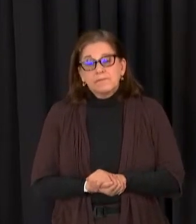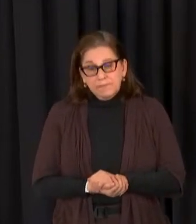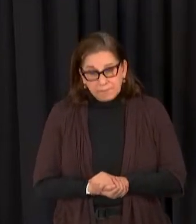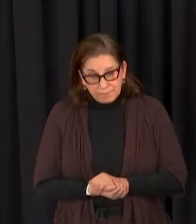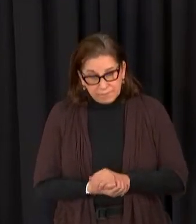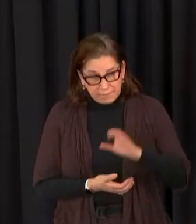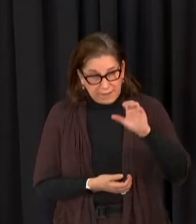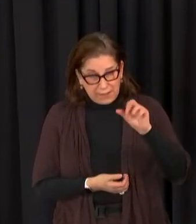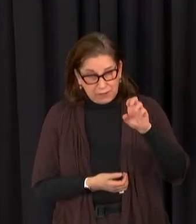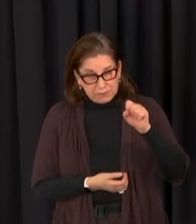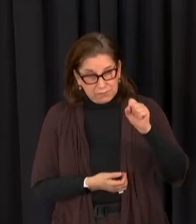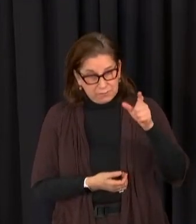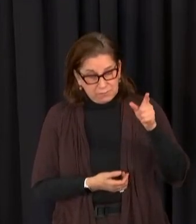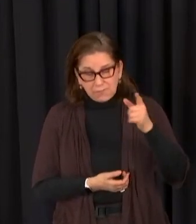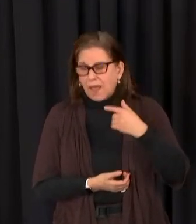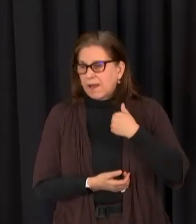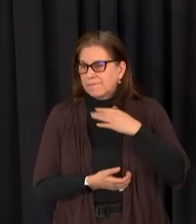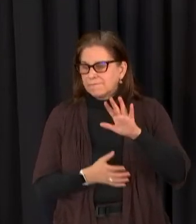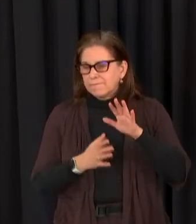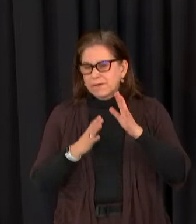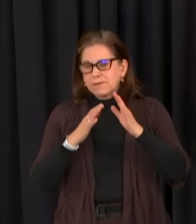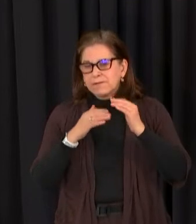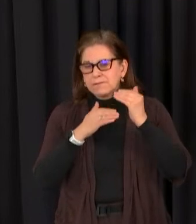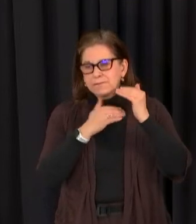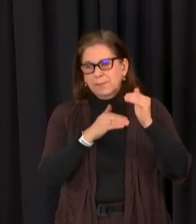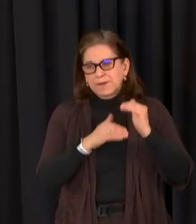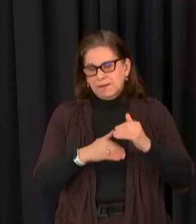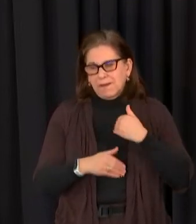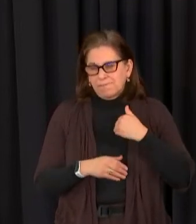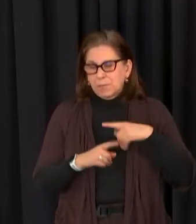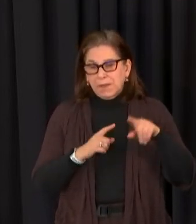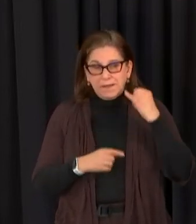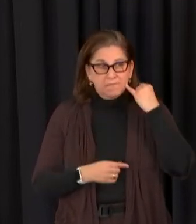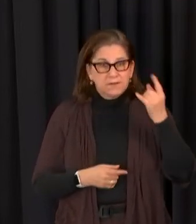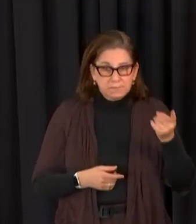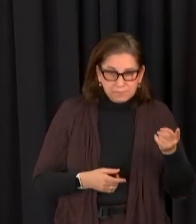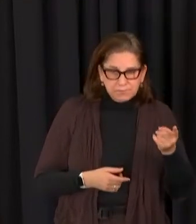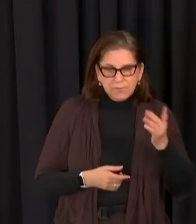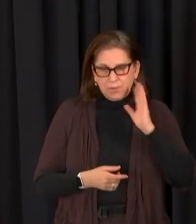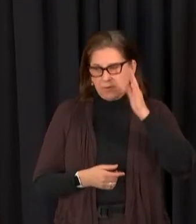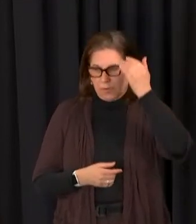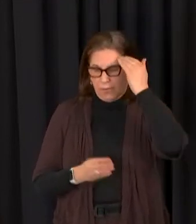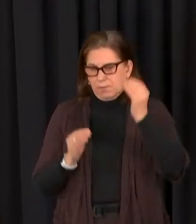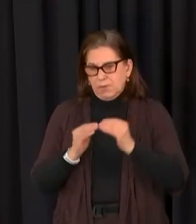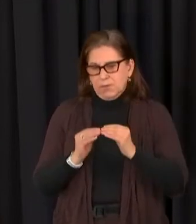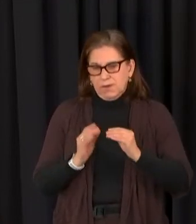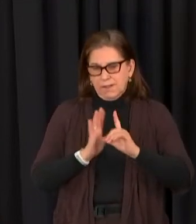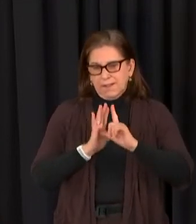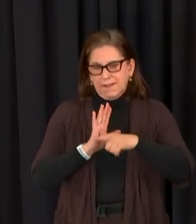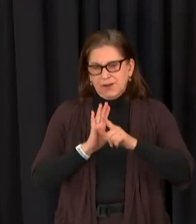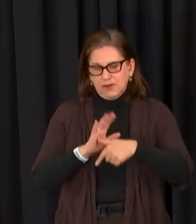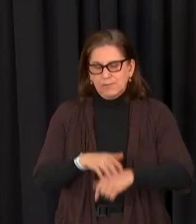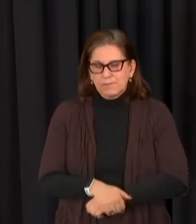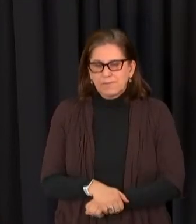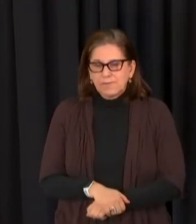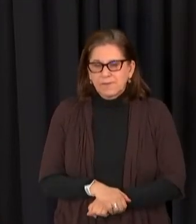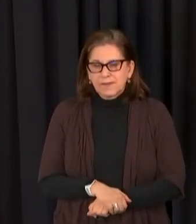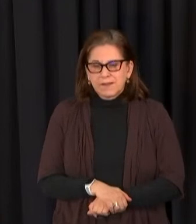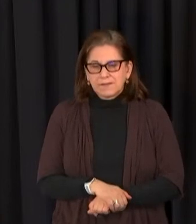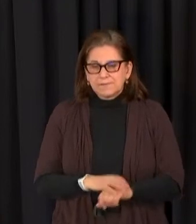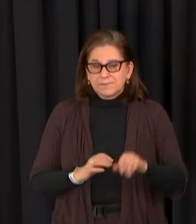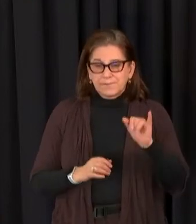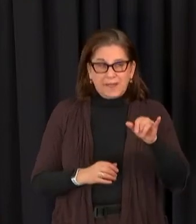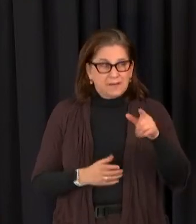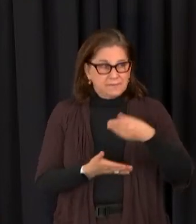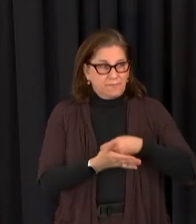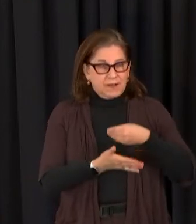CARES, there are some limits on what it can be used for. But we were able to use the CARES